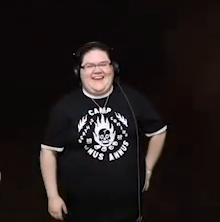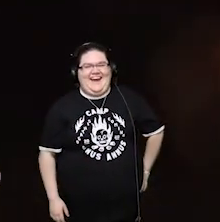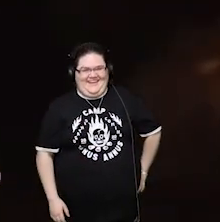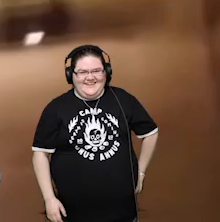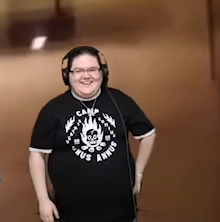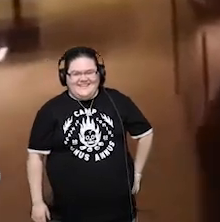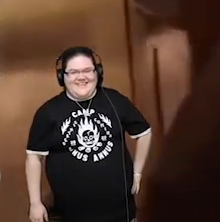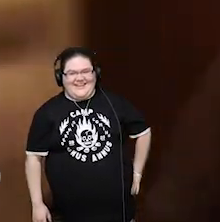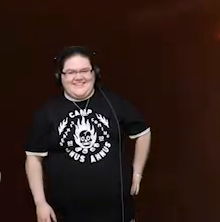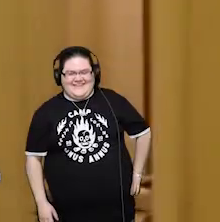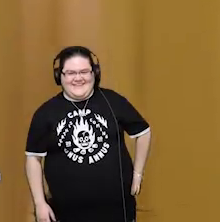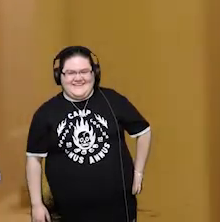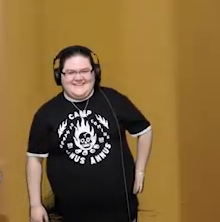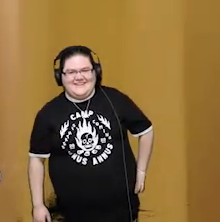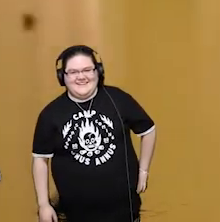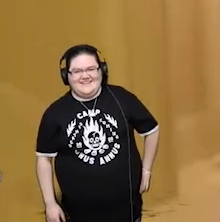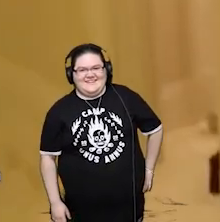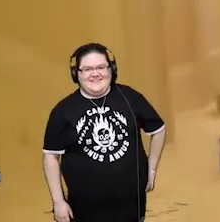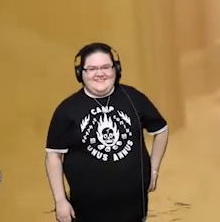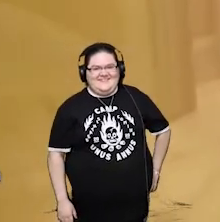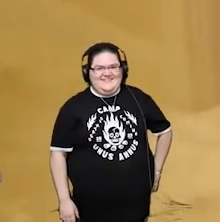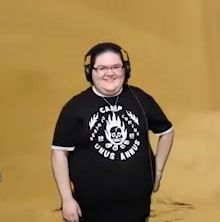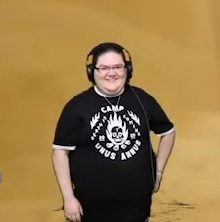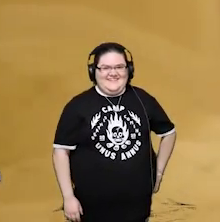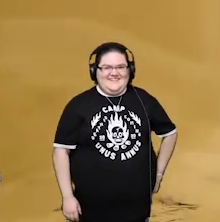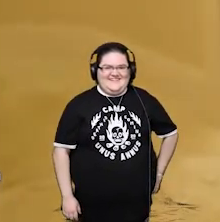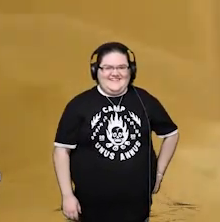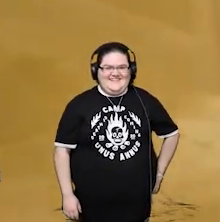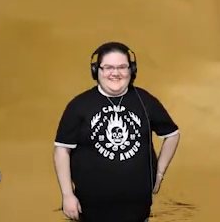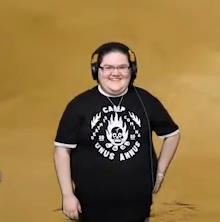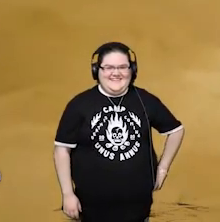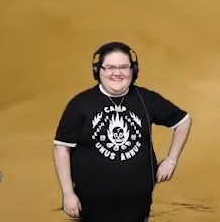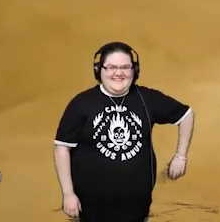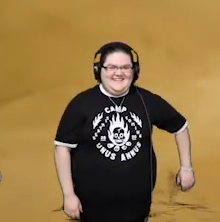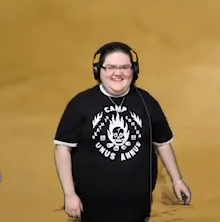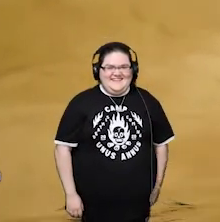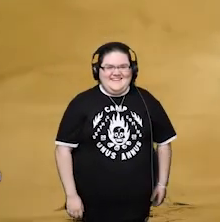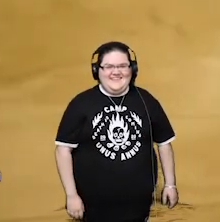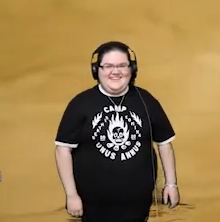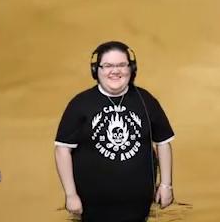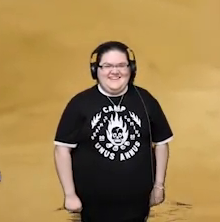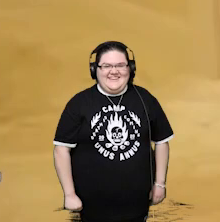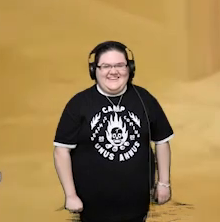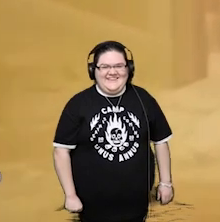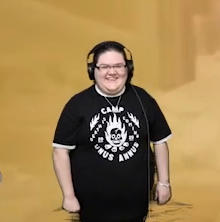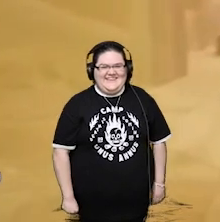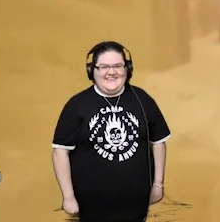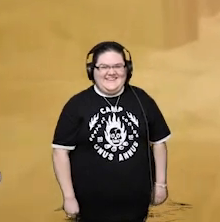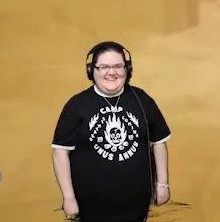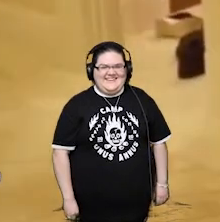too? Yeah, they did. Look, CJ just in the effort.